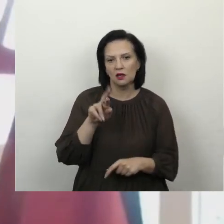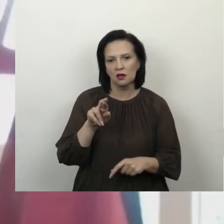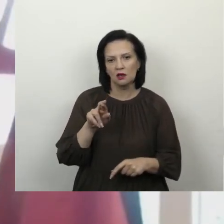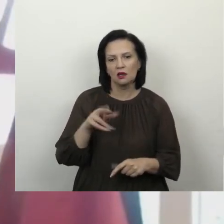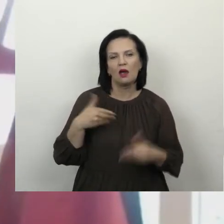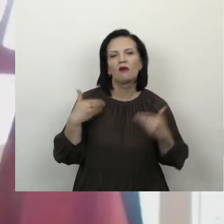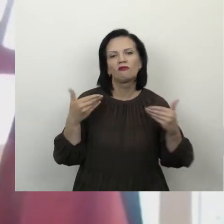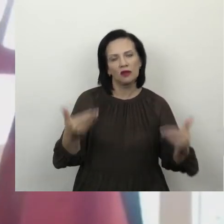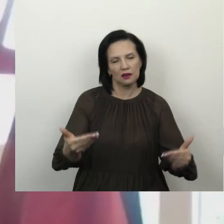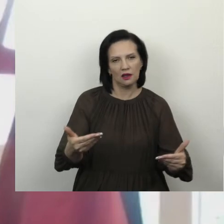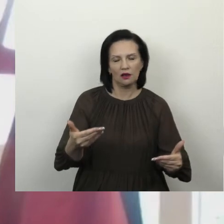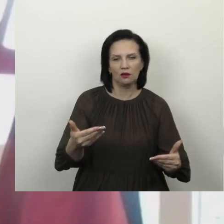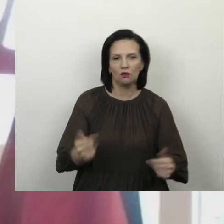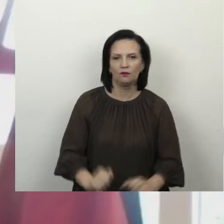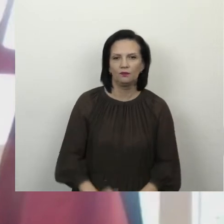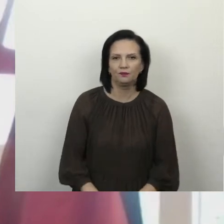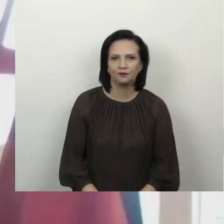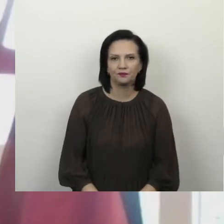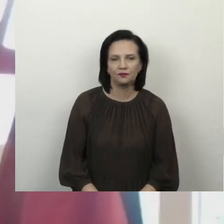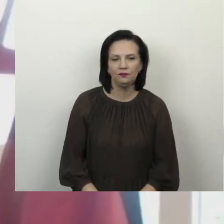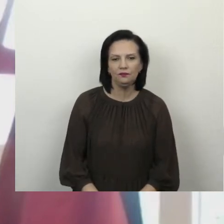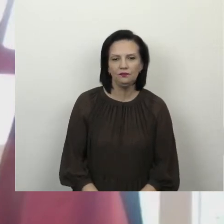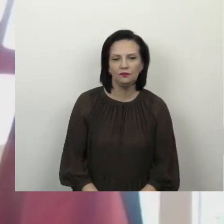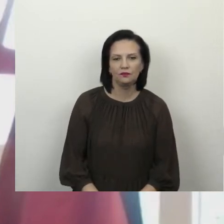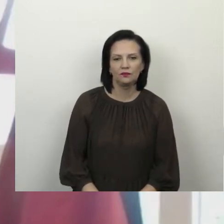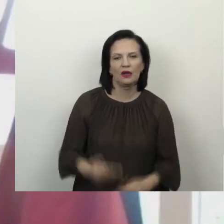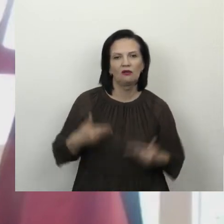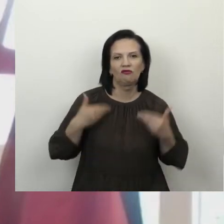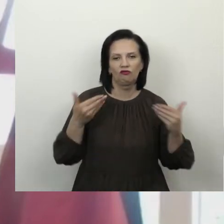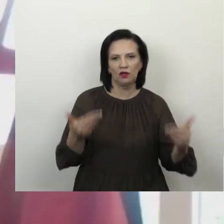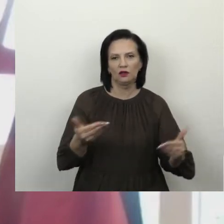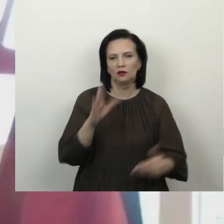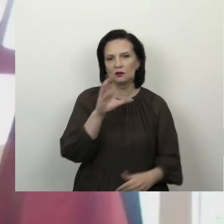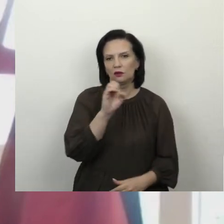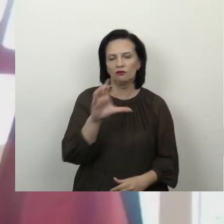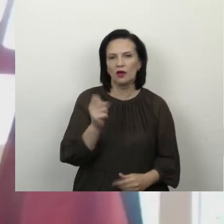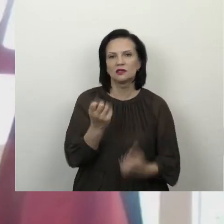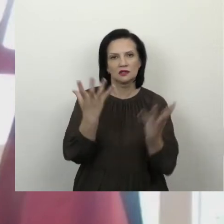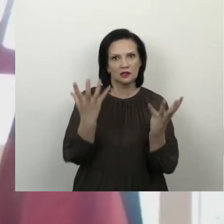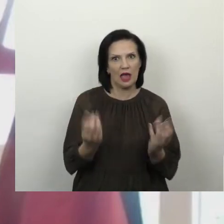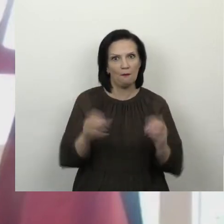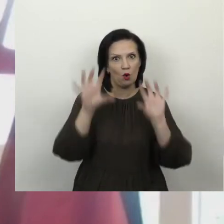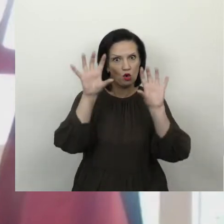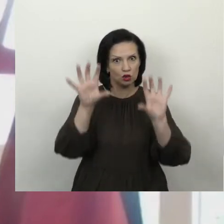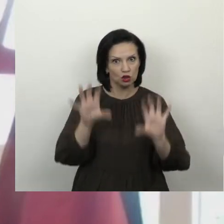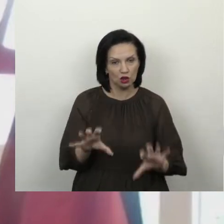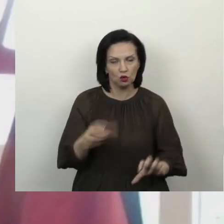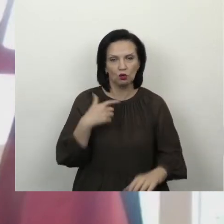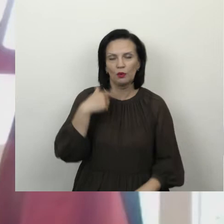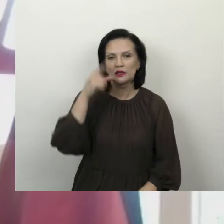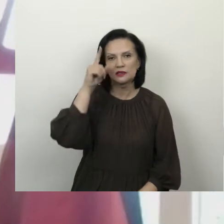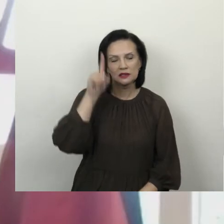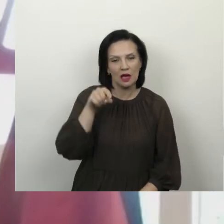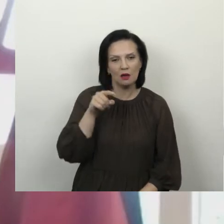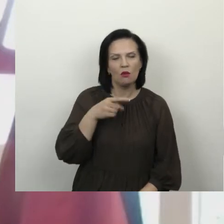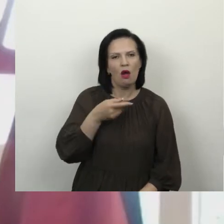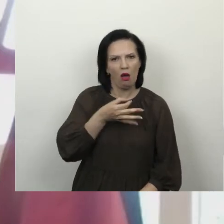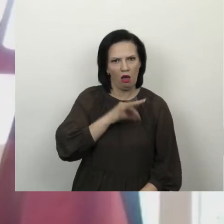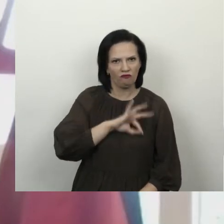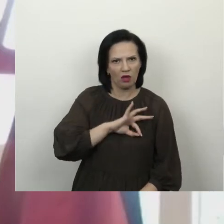Constitutional Day on June the 28th. As we all know, the effective protection of the